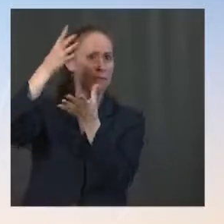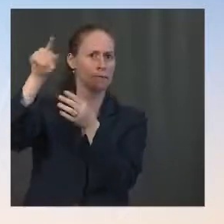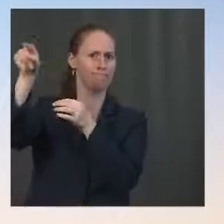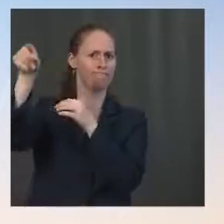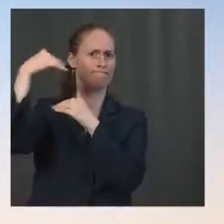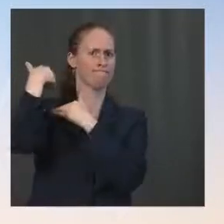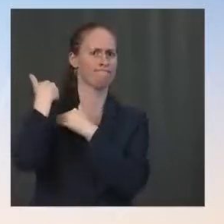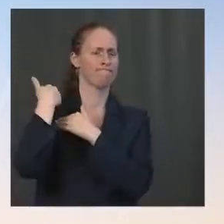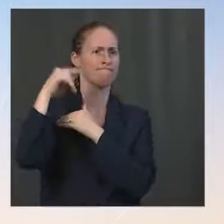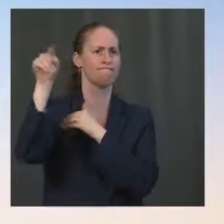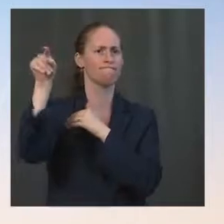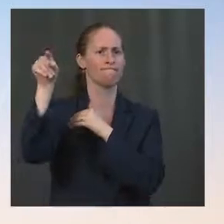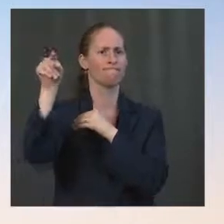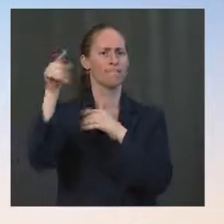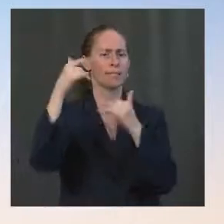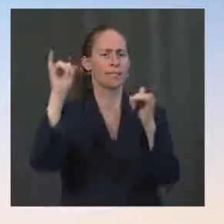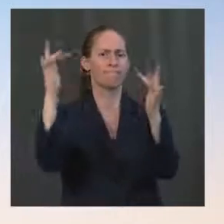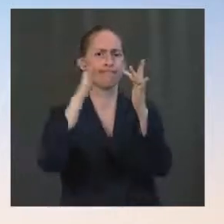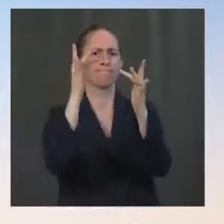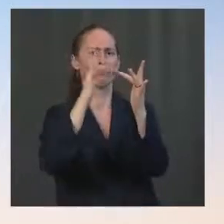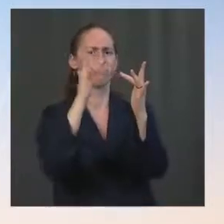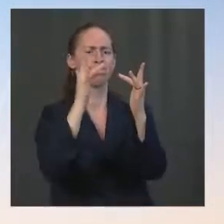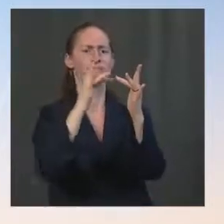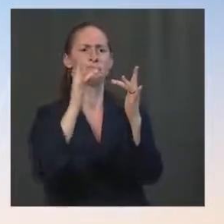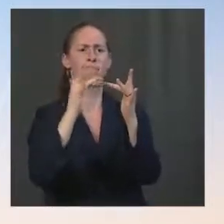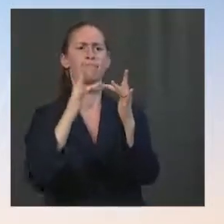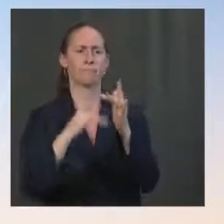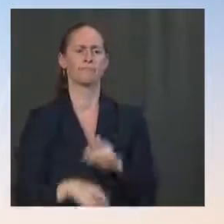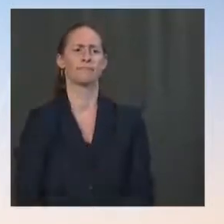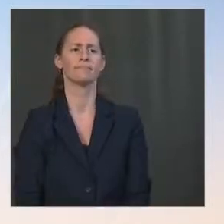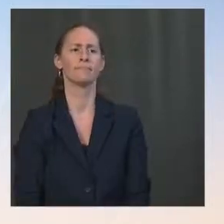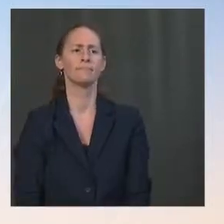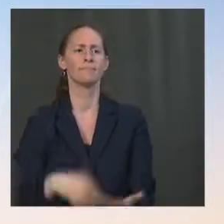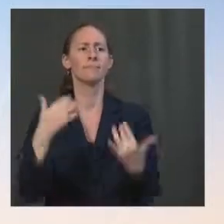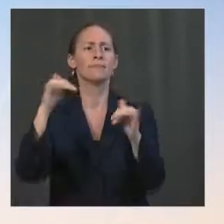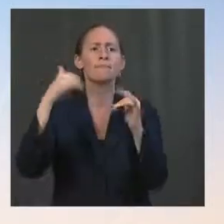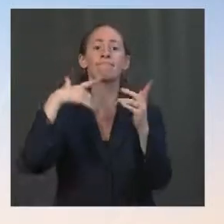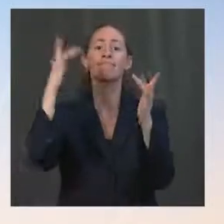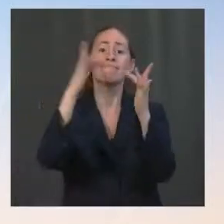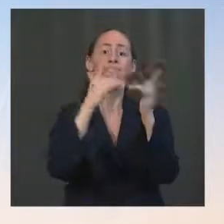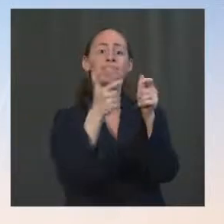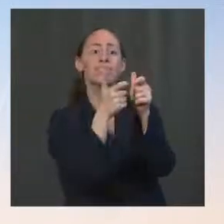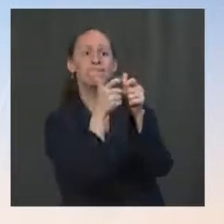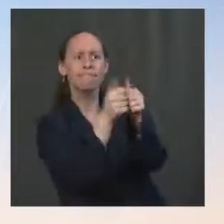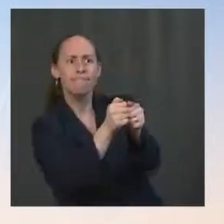contact, which we went and did another round of contacts via email, text, WhatsApp,